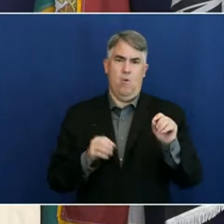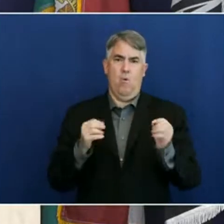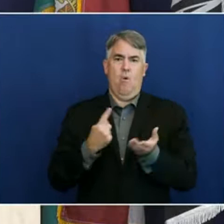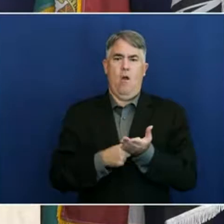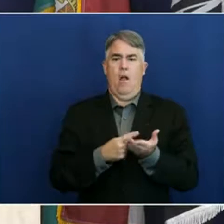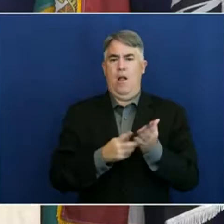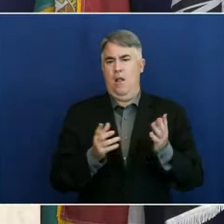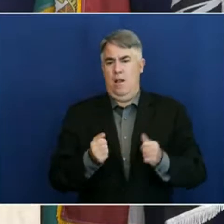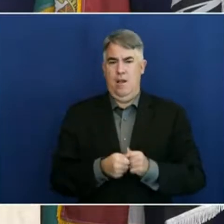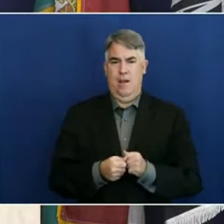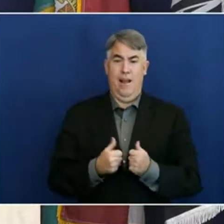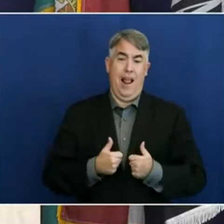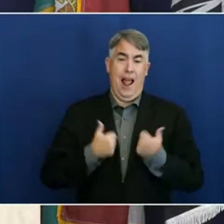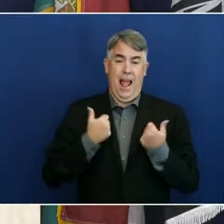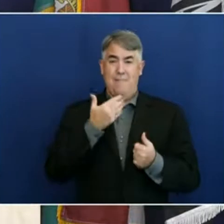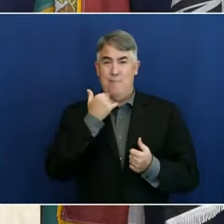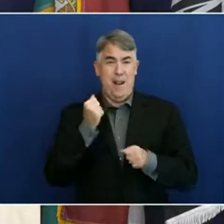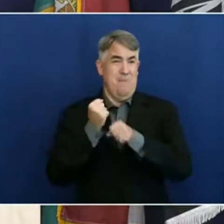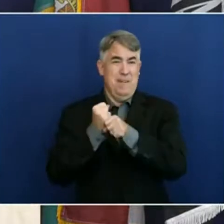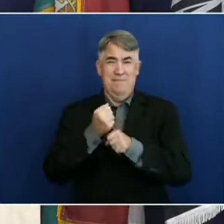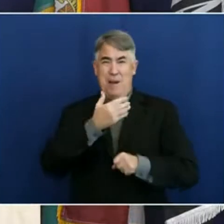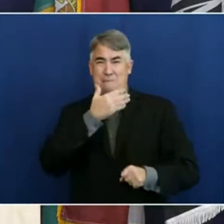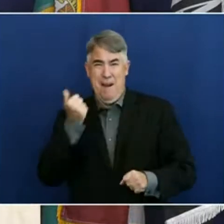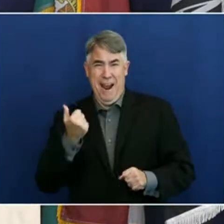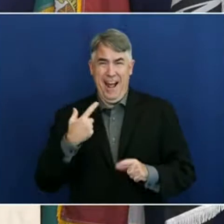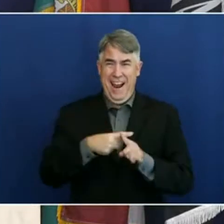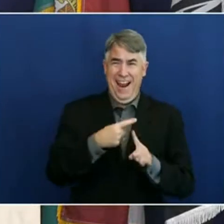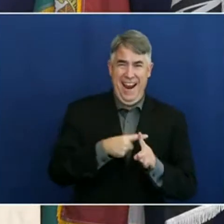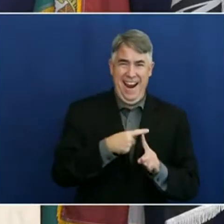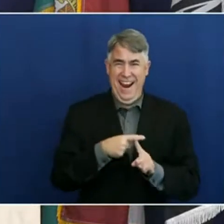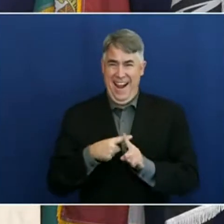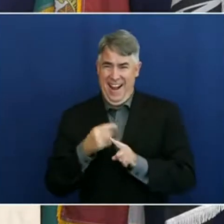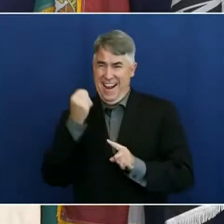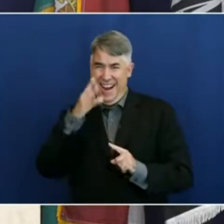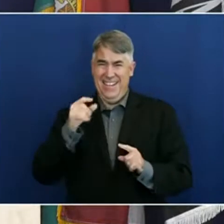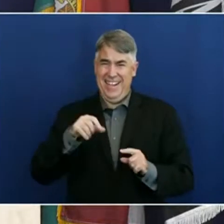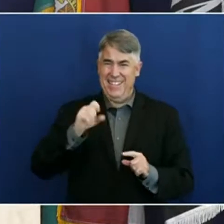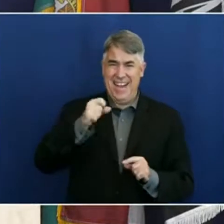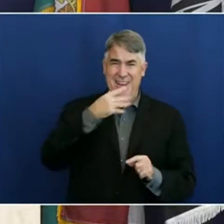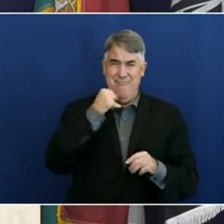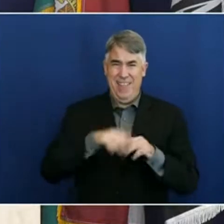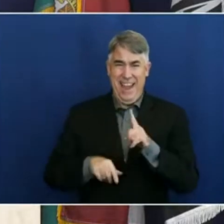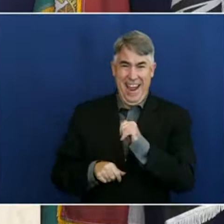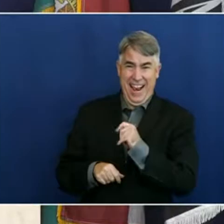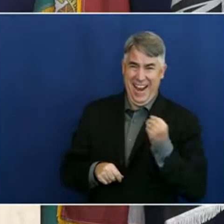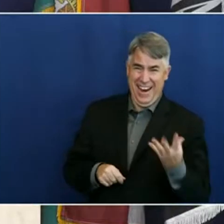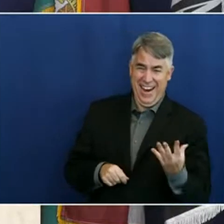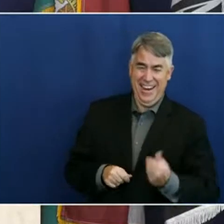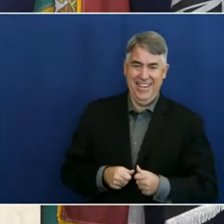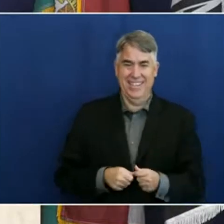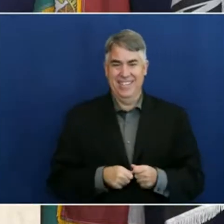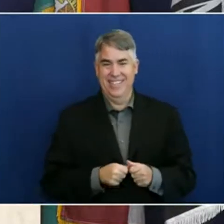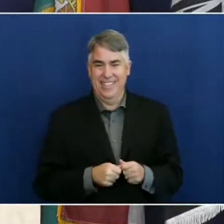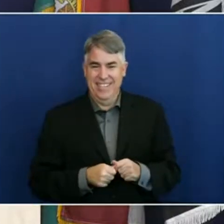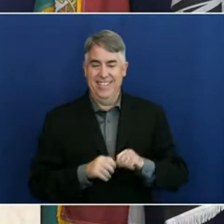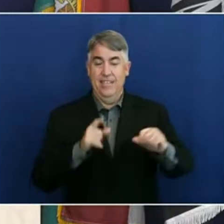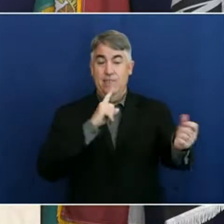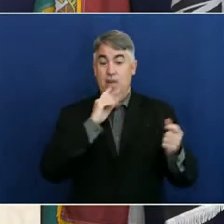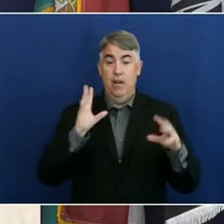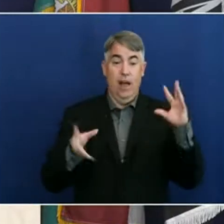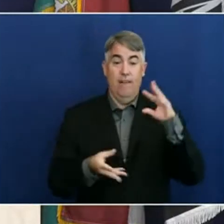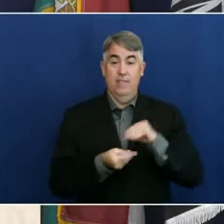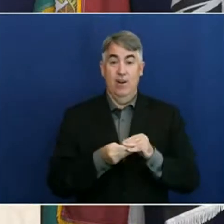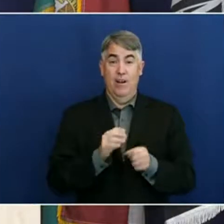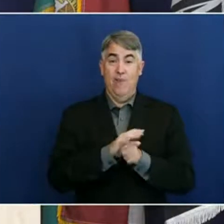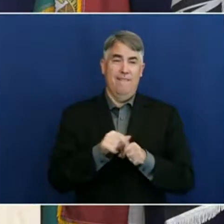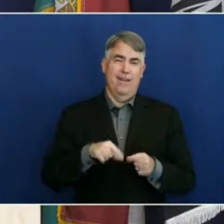bad. Our baseball team is better. You can check the standings. We took 3 out of the 4 last time. And our overall COVID case rate is